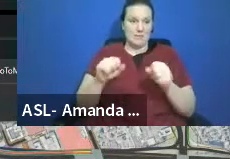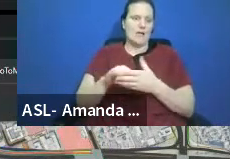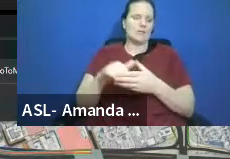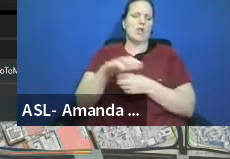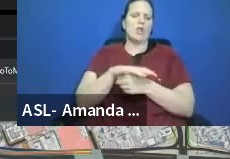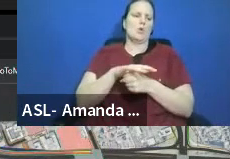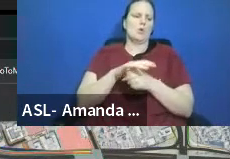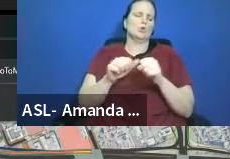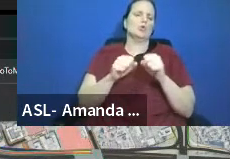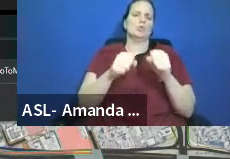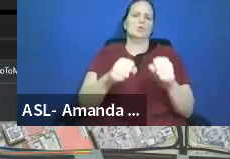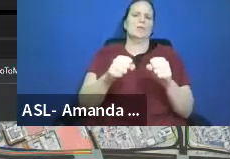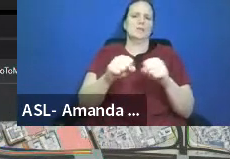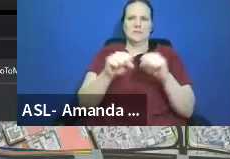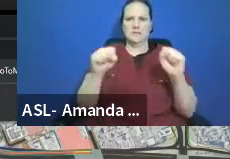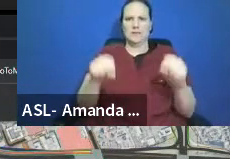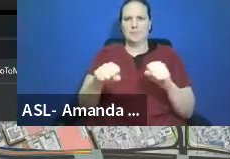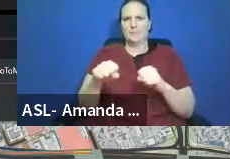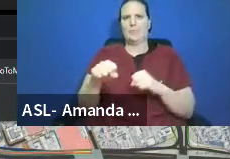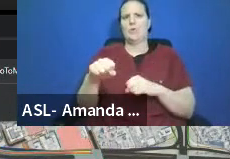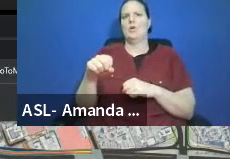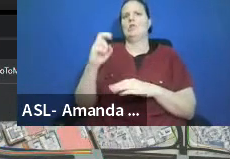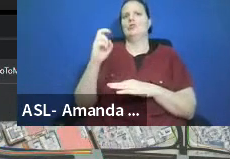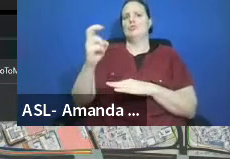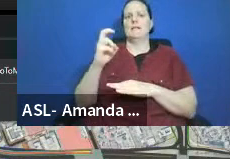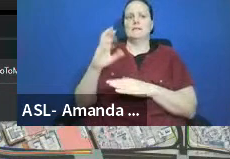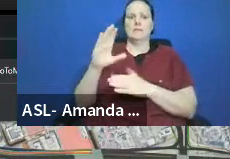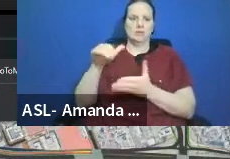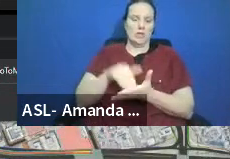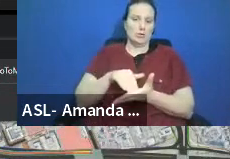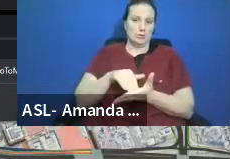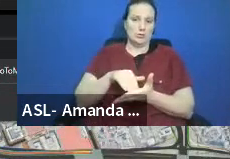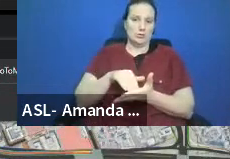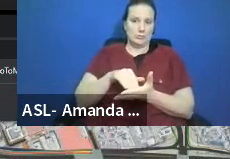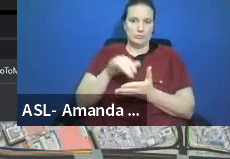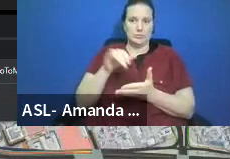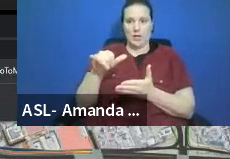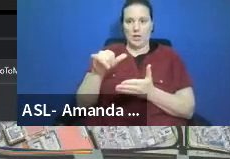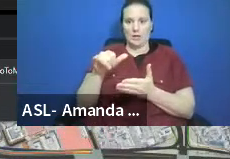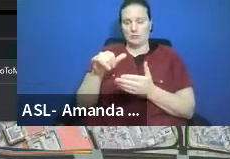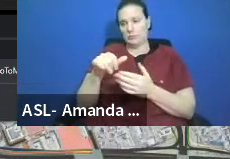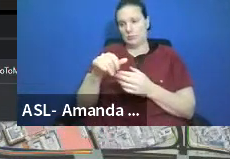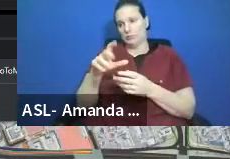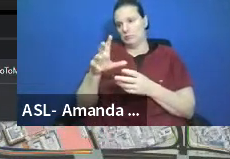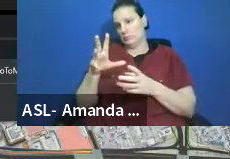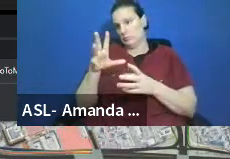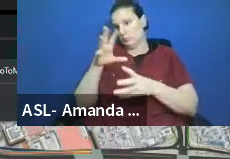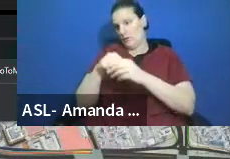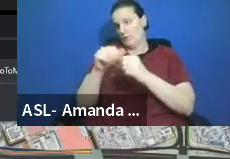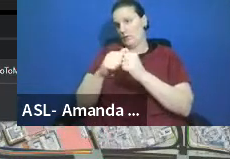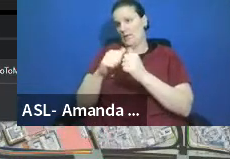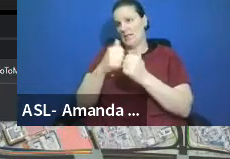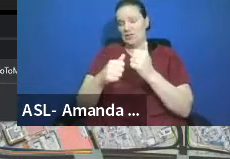street system, the transit centers that are being envisioned around each of these